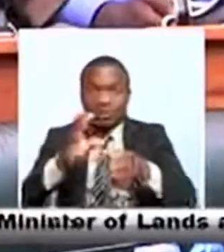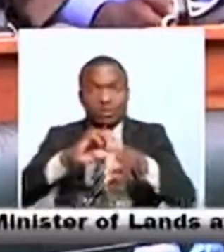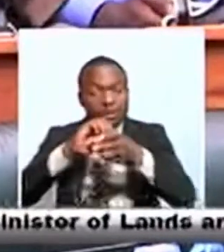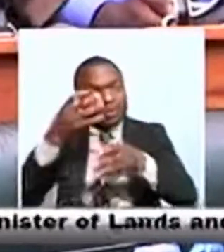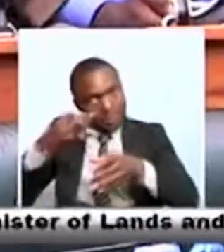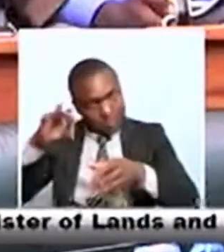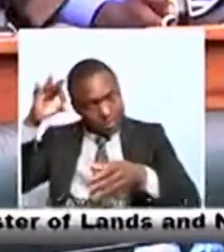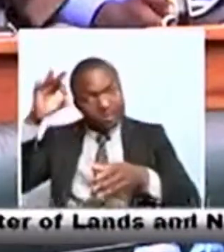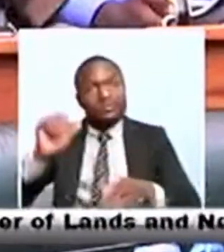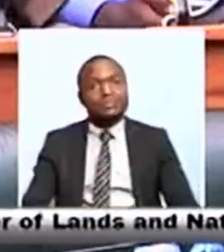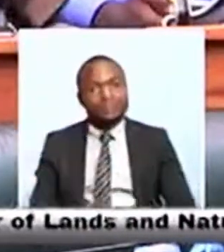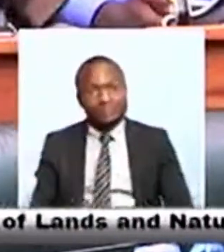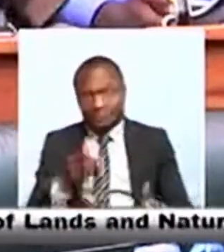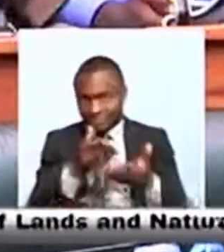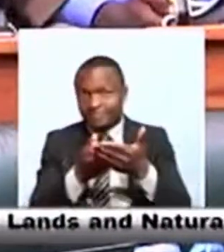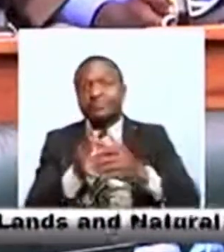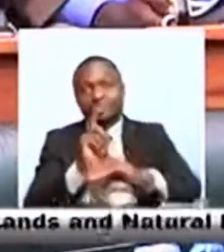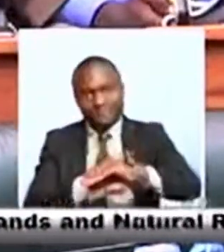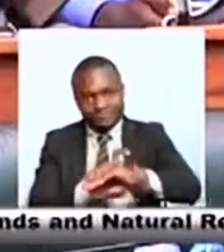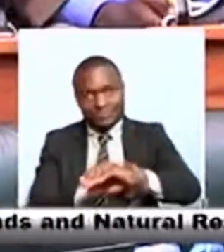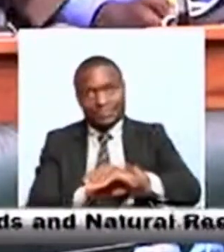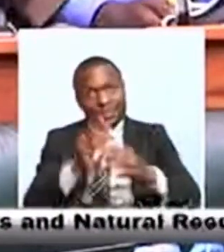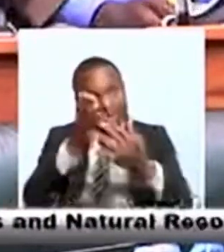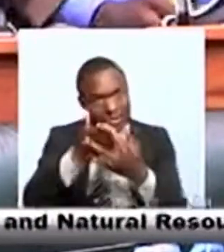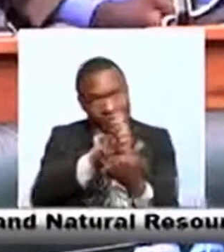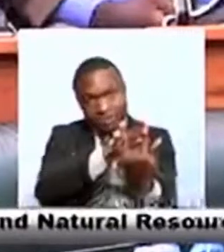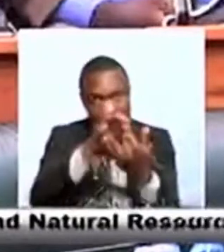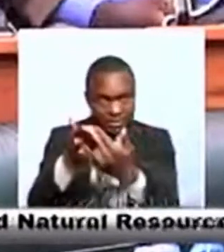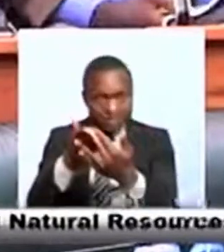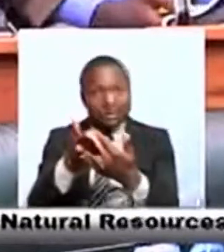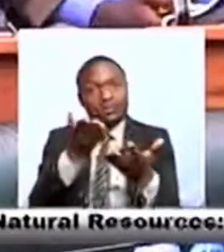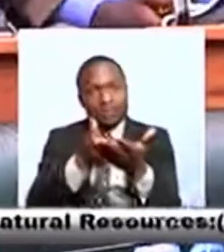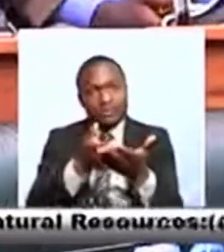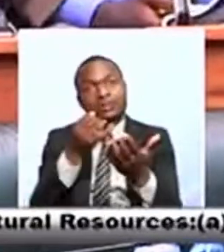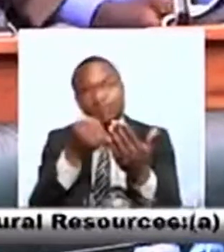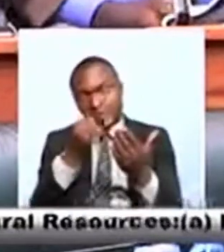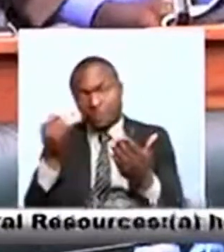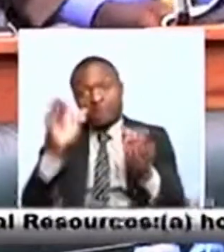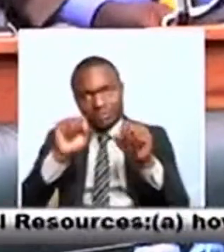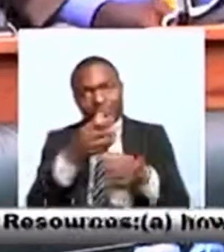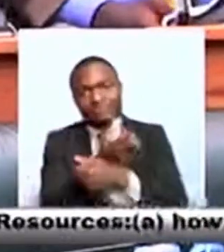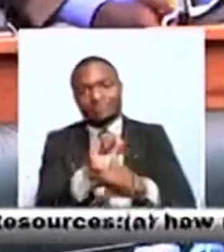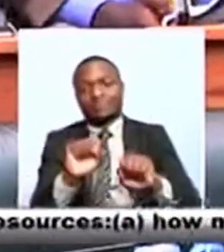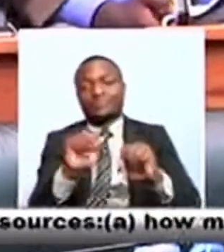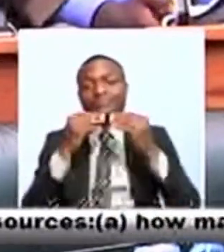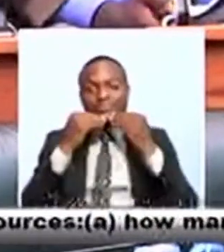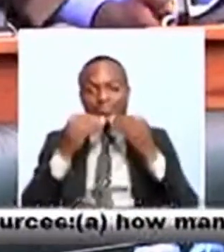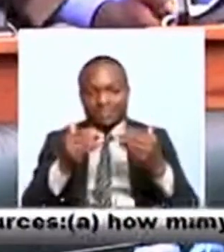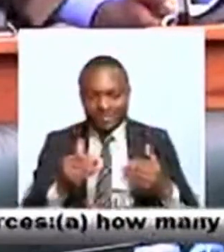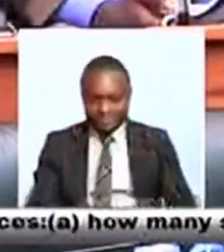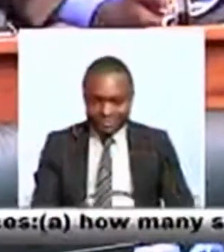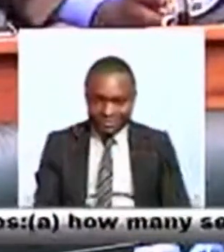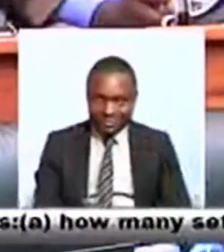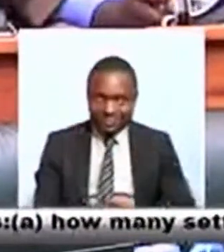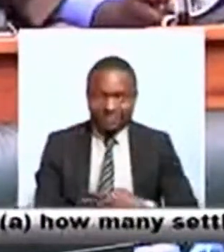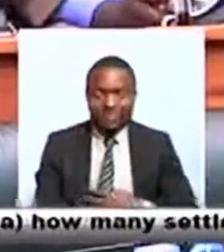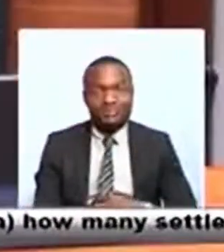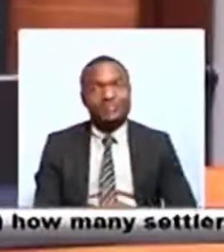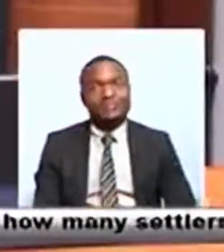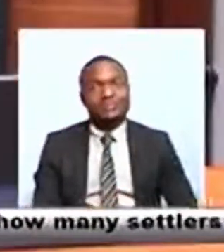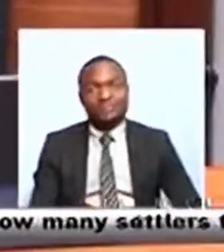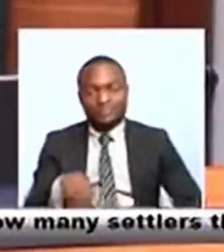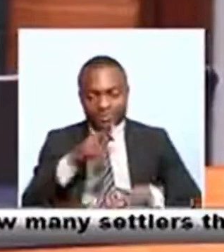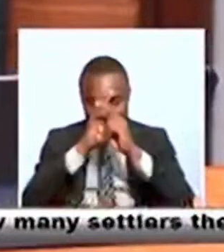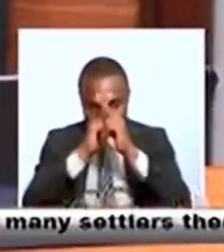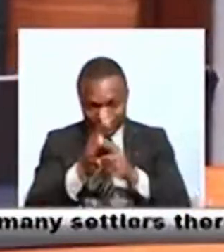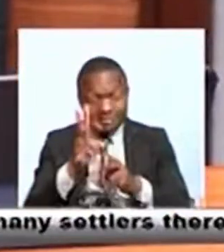such a time that is degazetted, then such issues can be resolved. I thank you. The